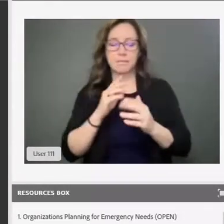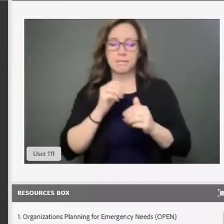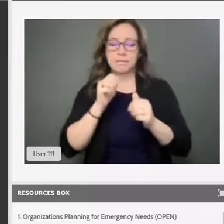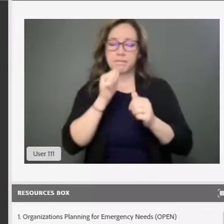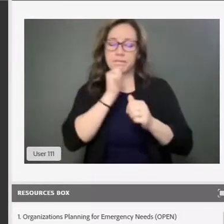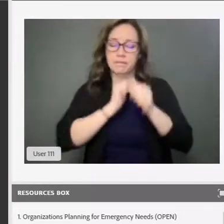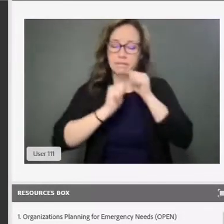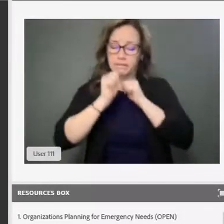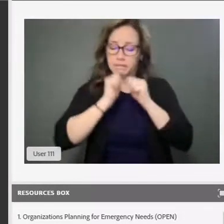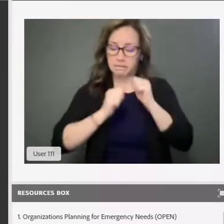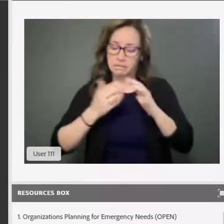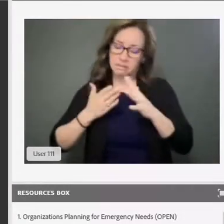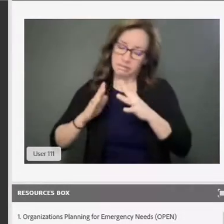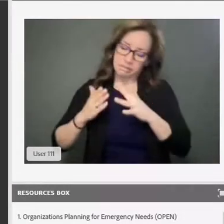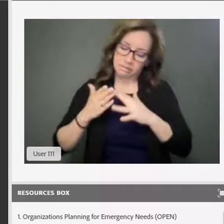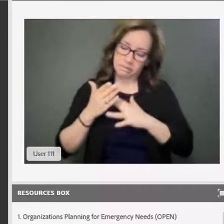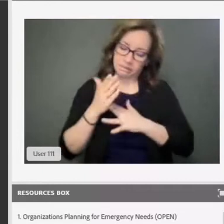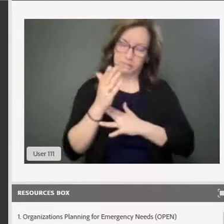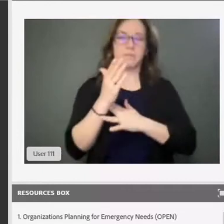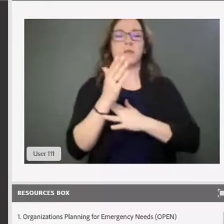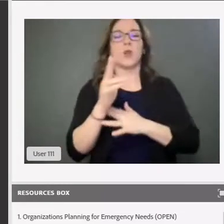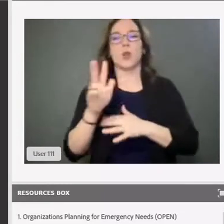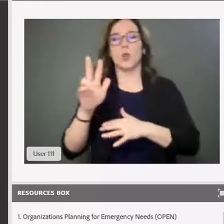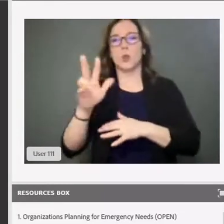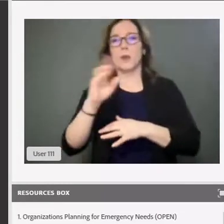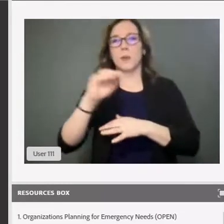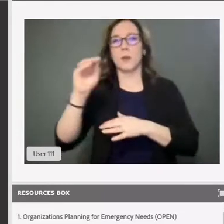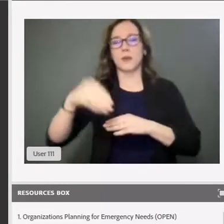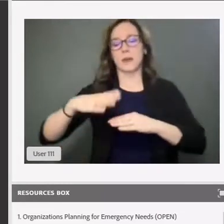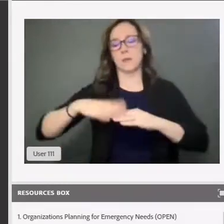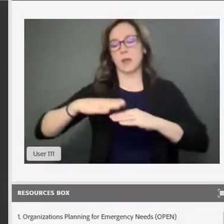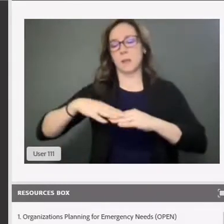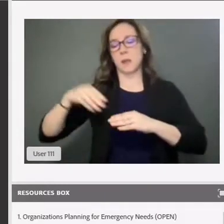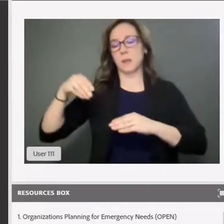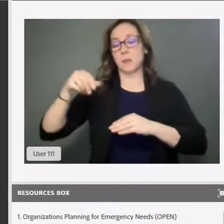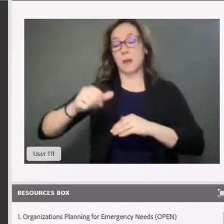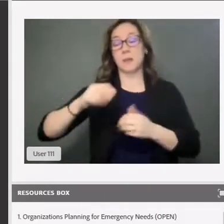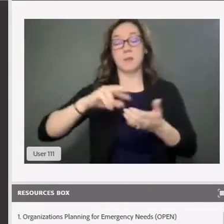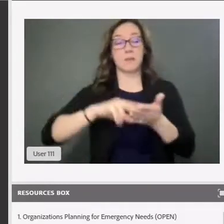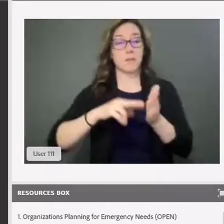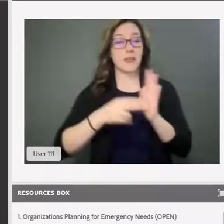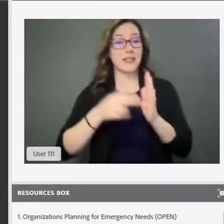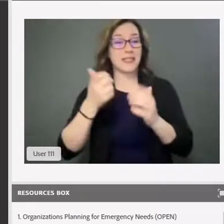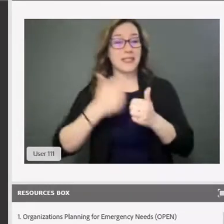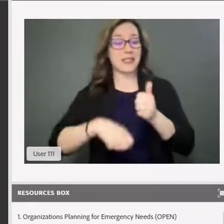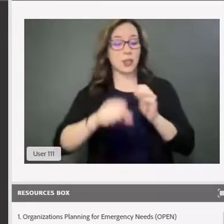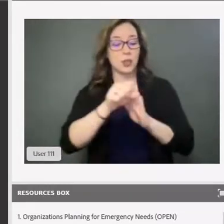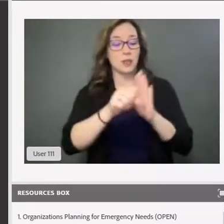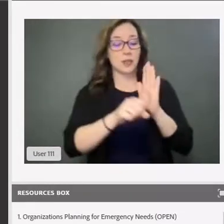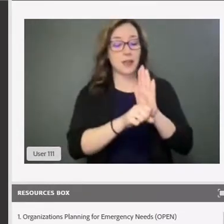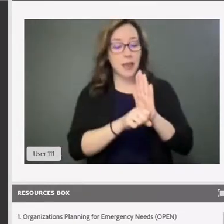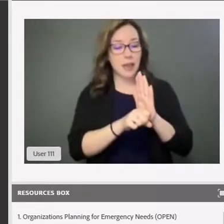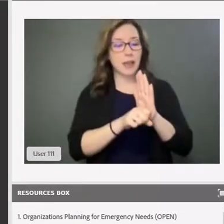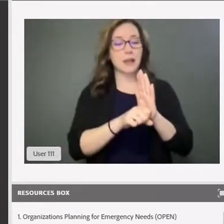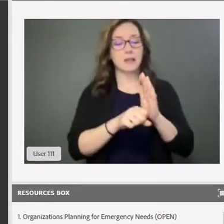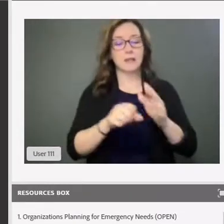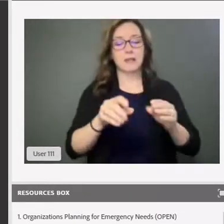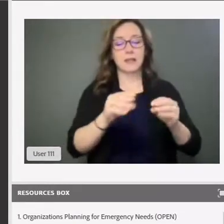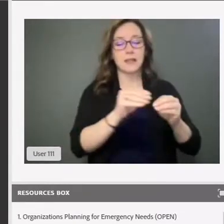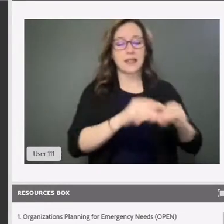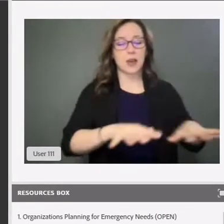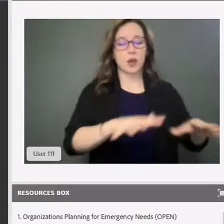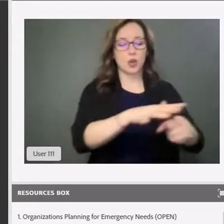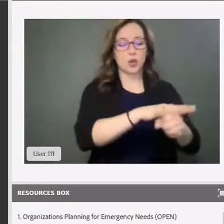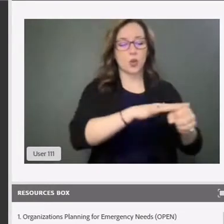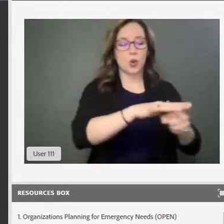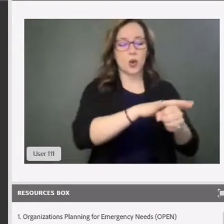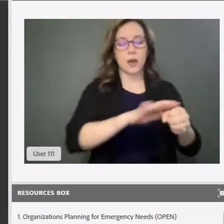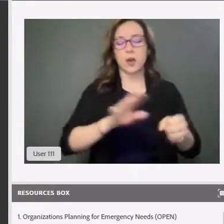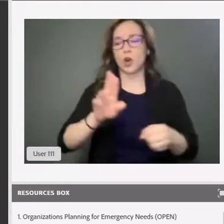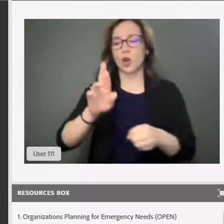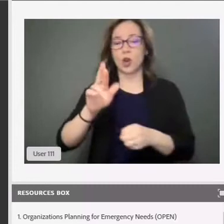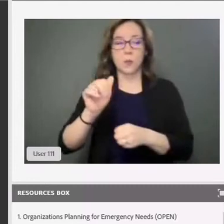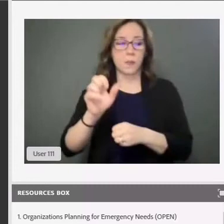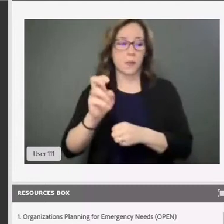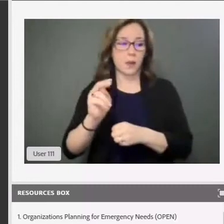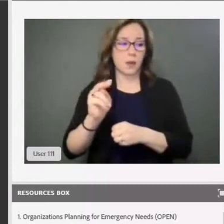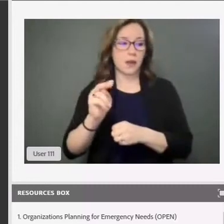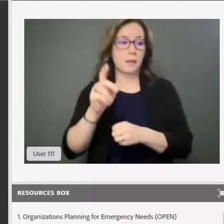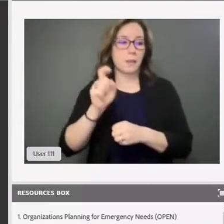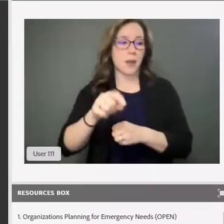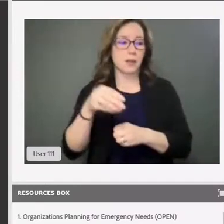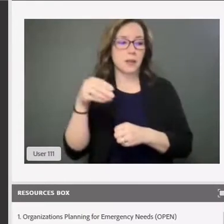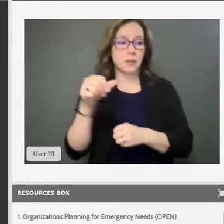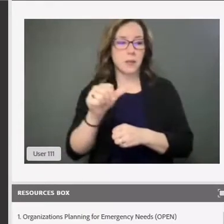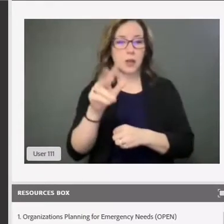a 3% minimum spend. And what that means is that every state, territory, and urban area has to spend at least